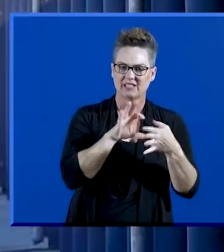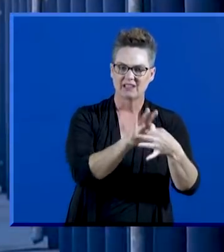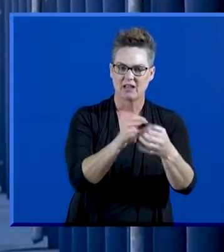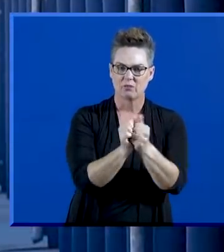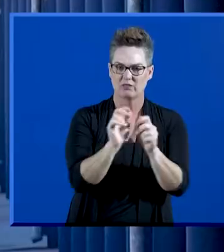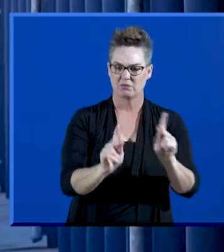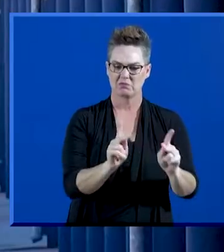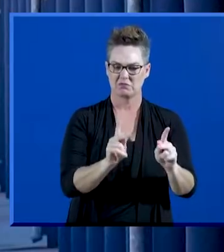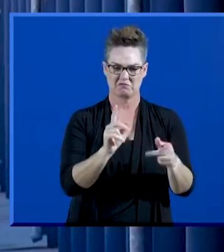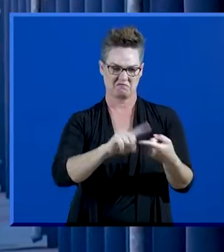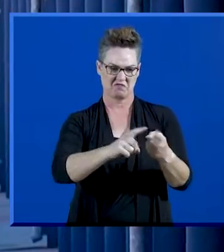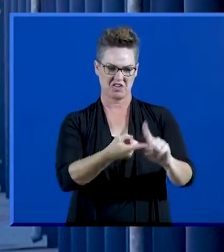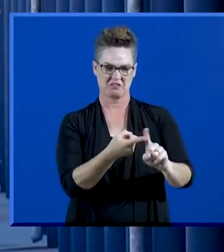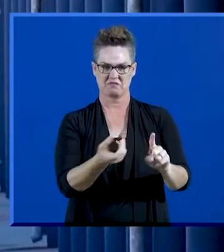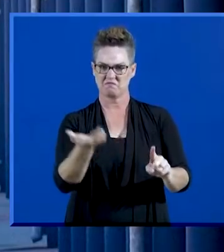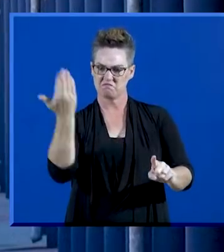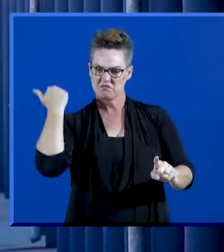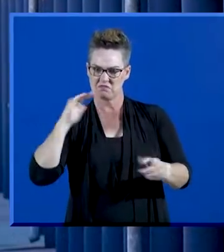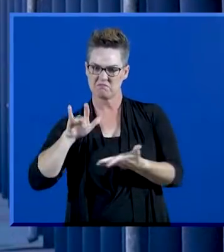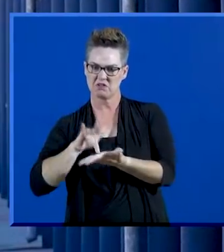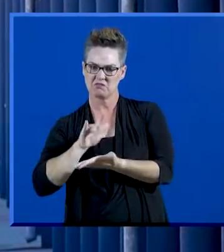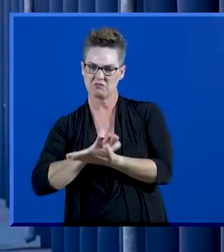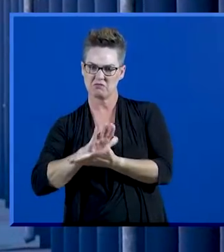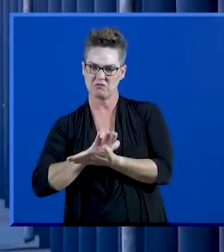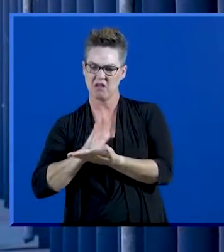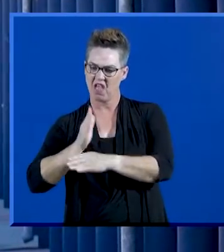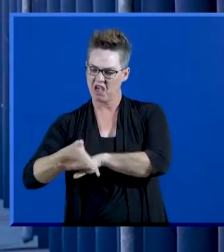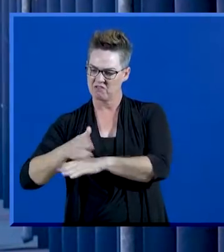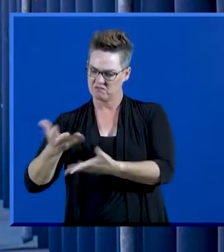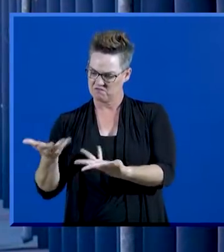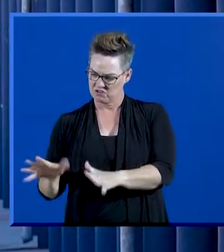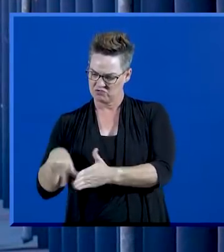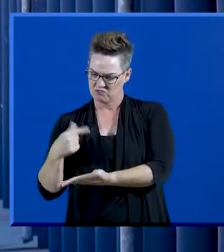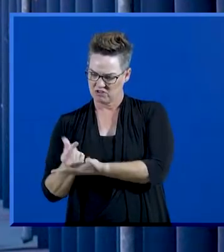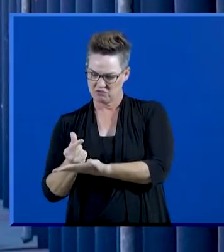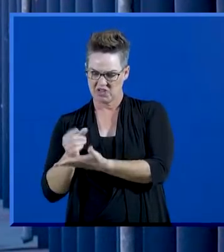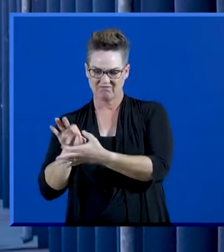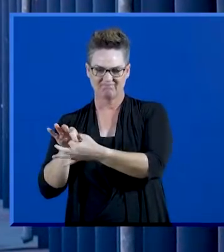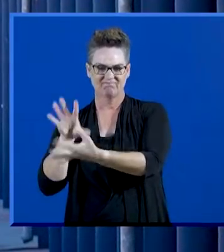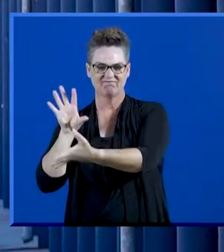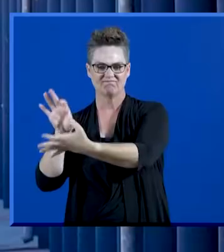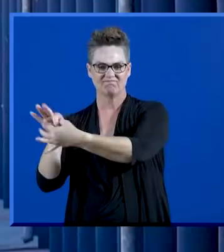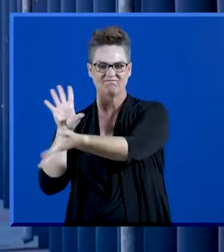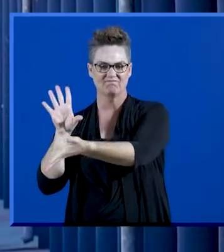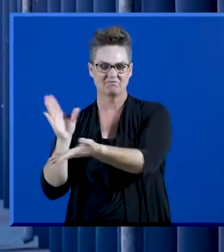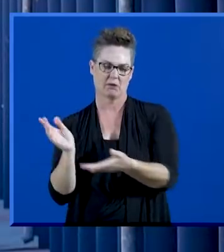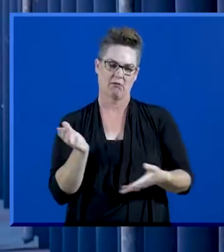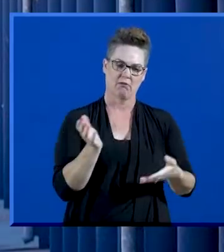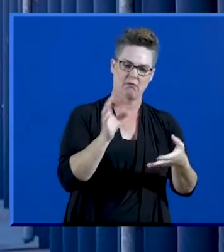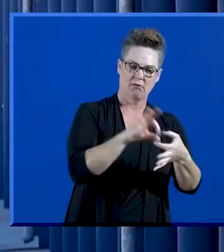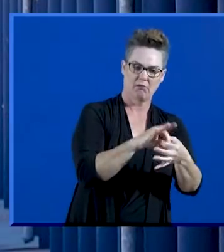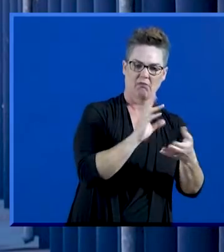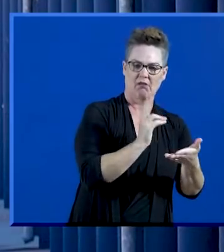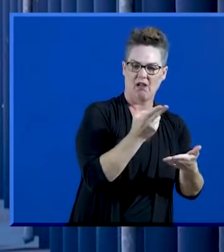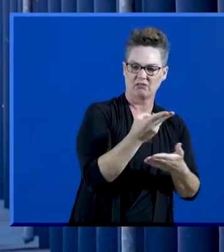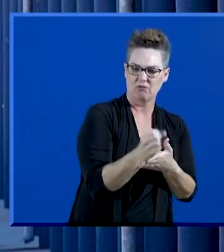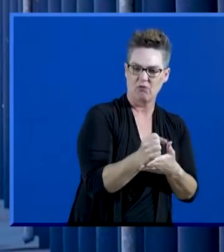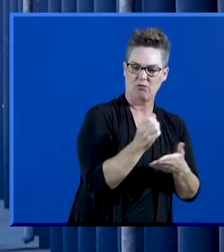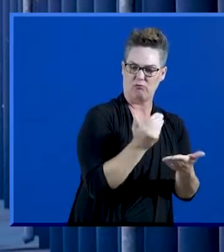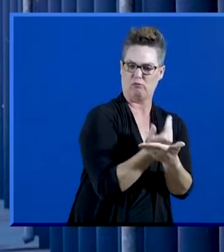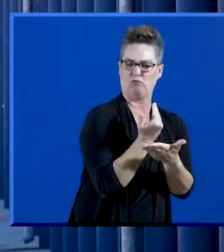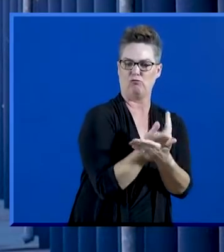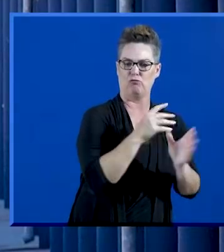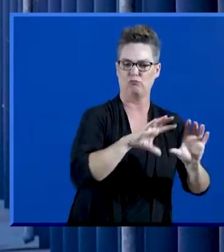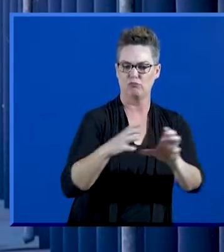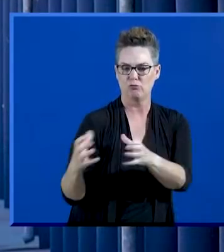me, that meant reconnecting with friends I hadn't spoken to since middle school. Following our promotion, many of us lost contact with some of our